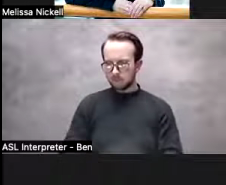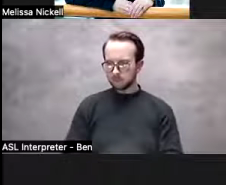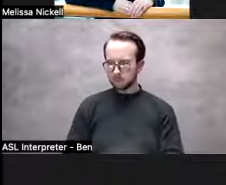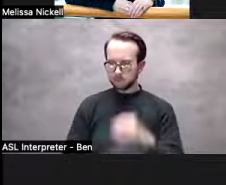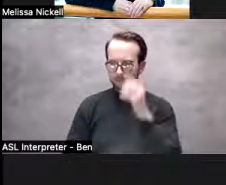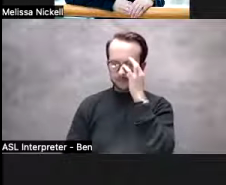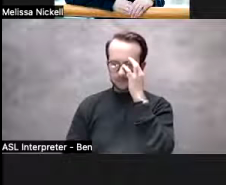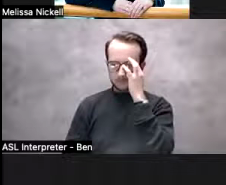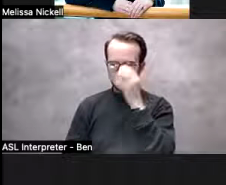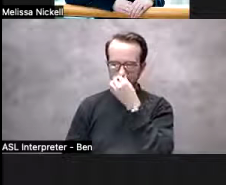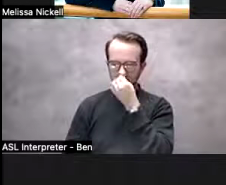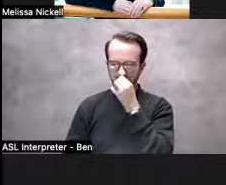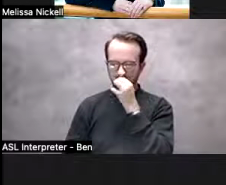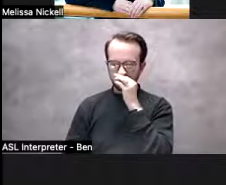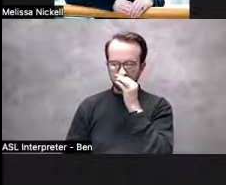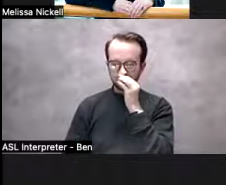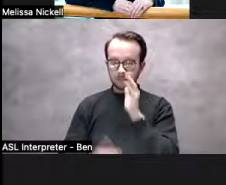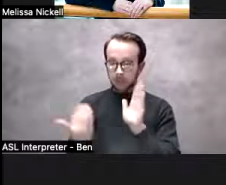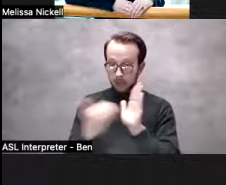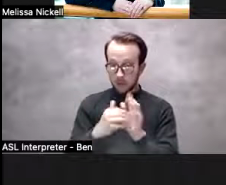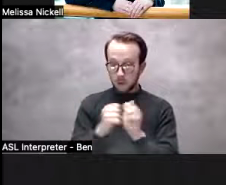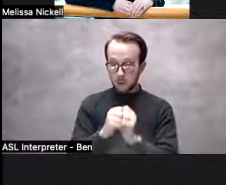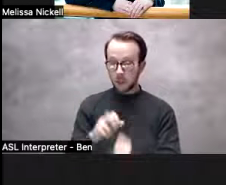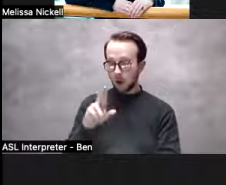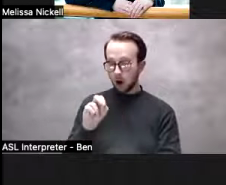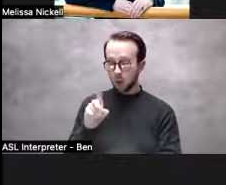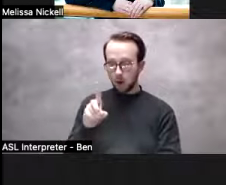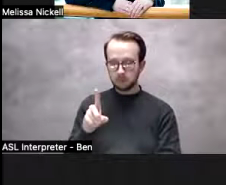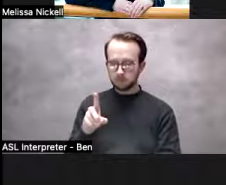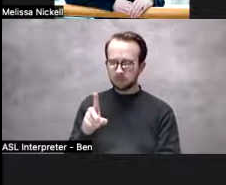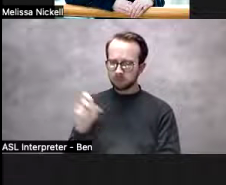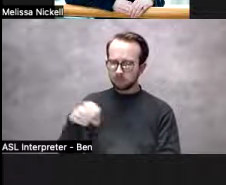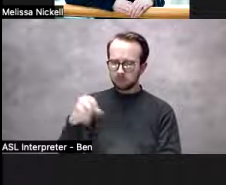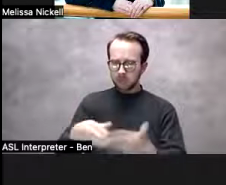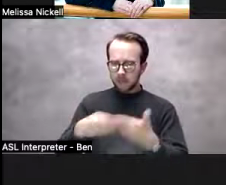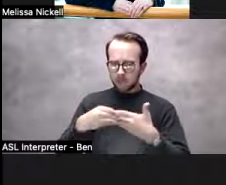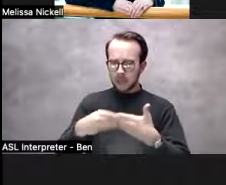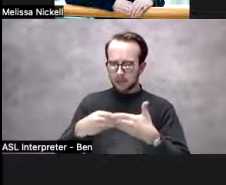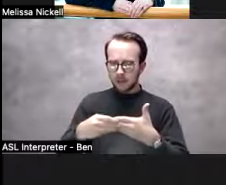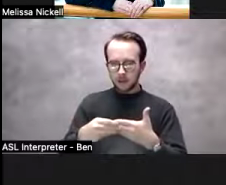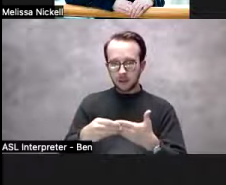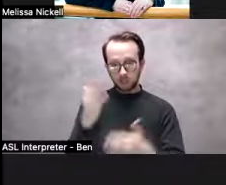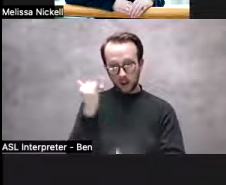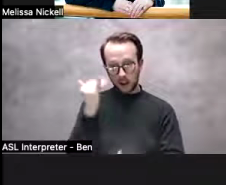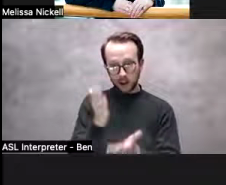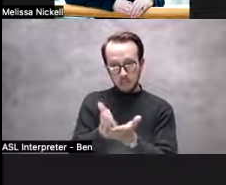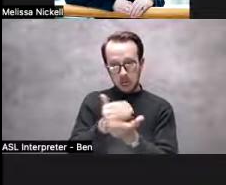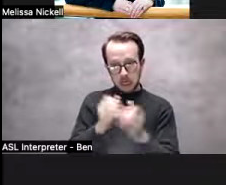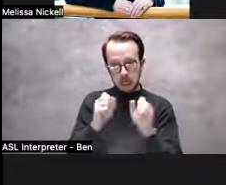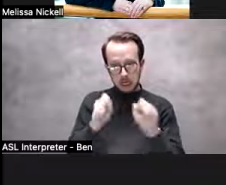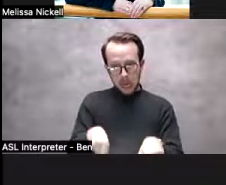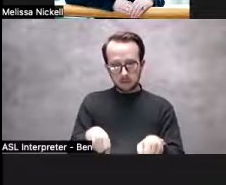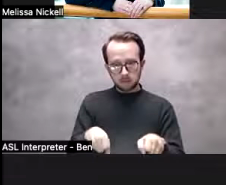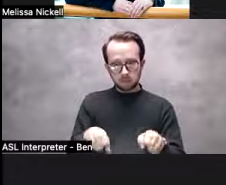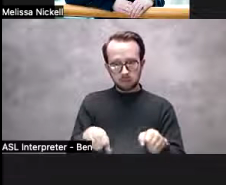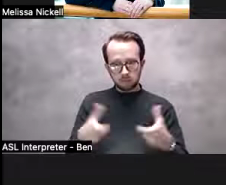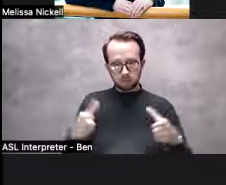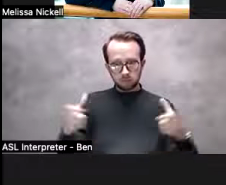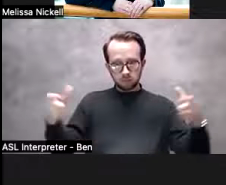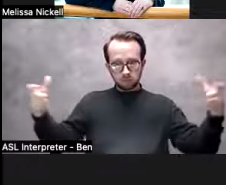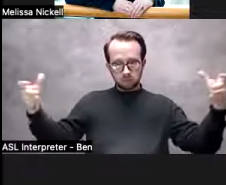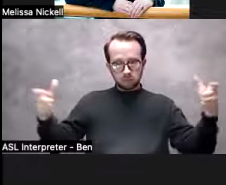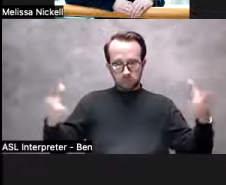Okay, and again, with R01 grants, there's a lot of flexibility of what you can have because the budgets can get quite large. The other